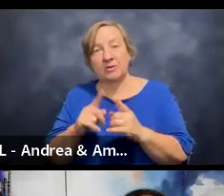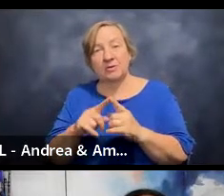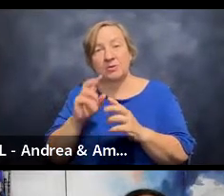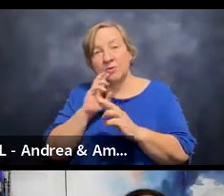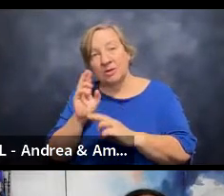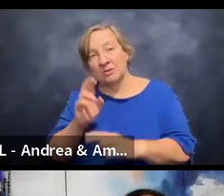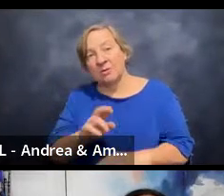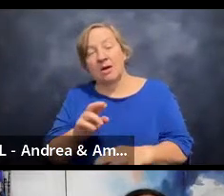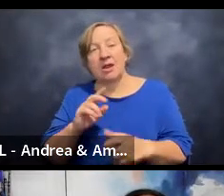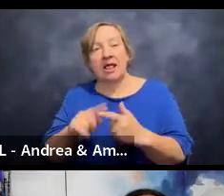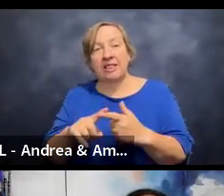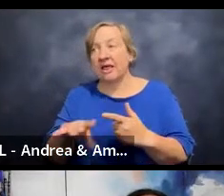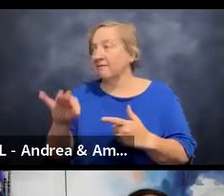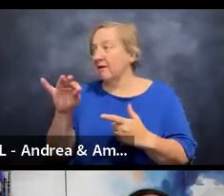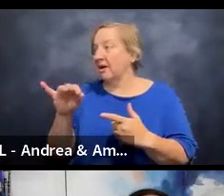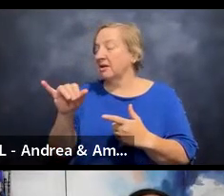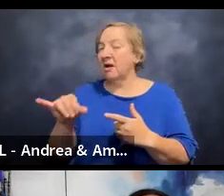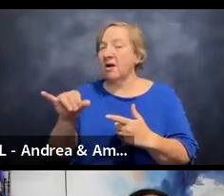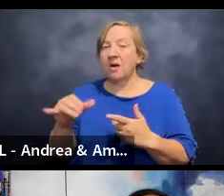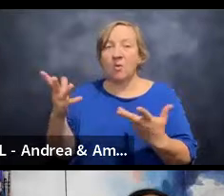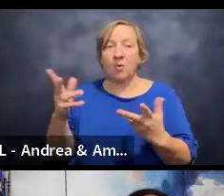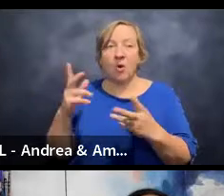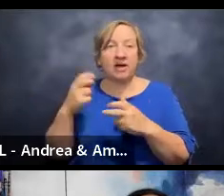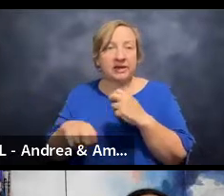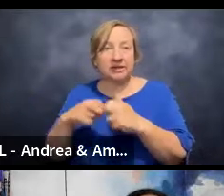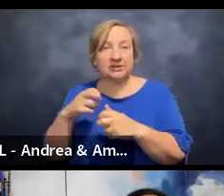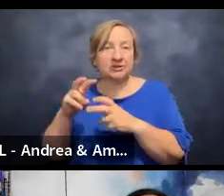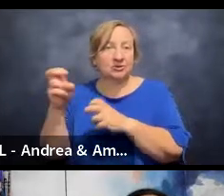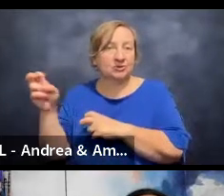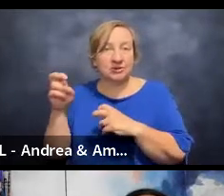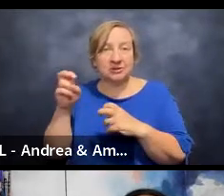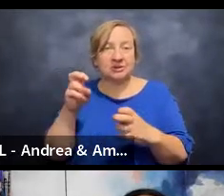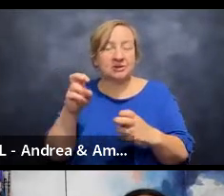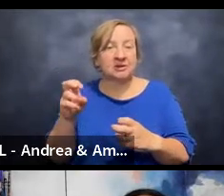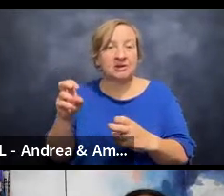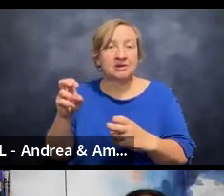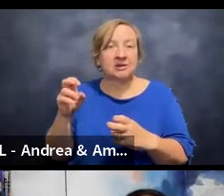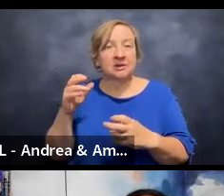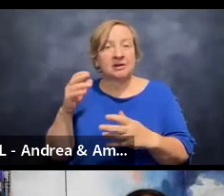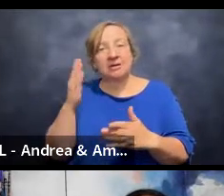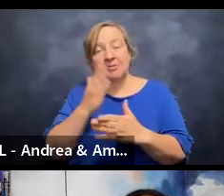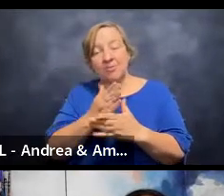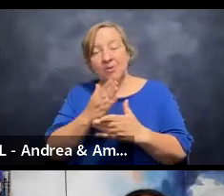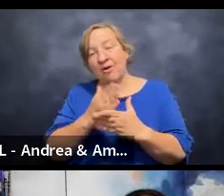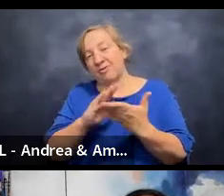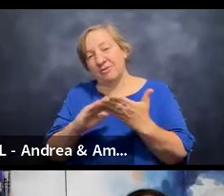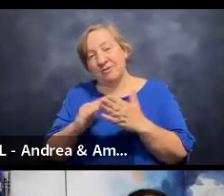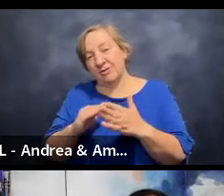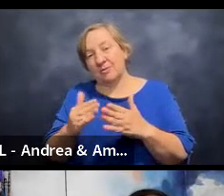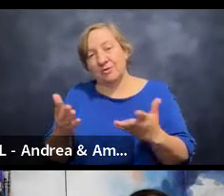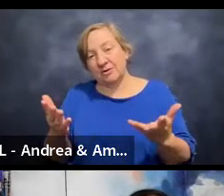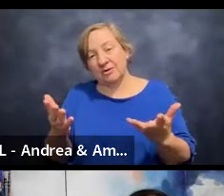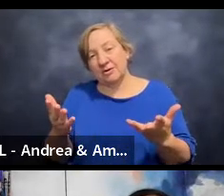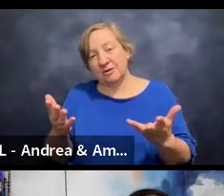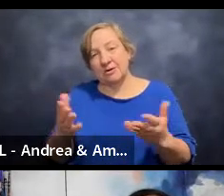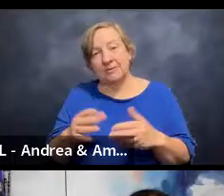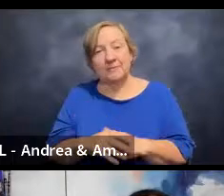to them, and then we find out what are the issues that are troubling the community.